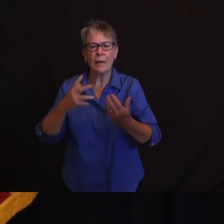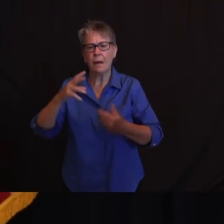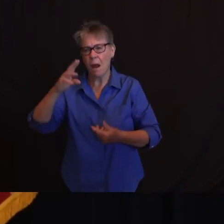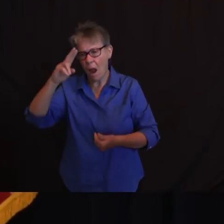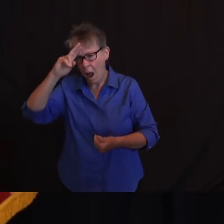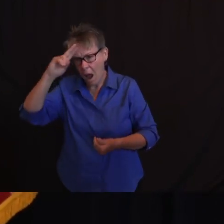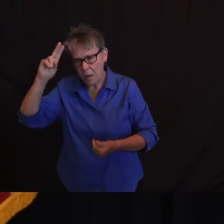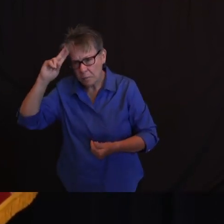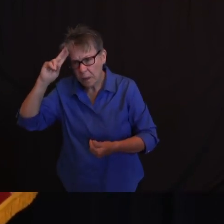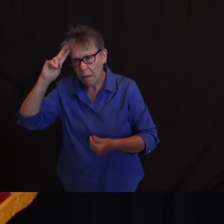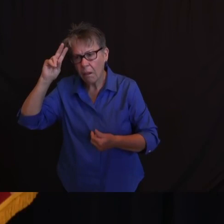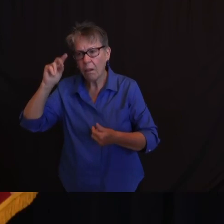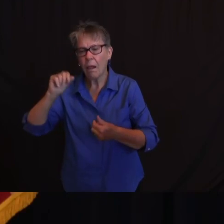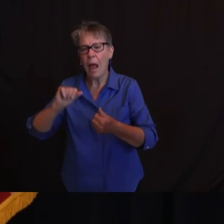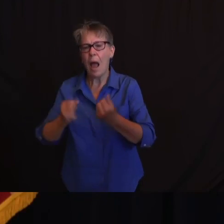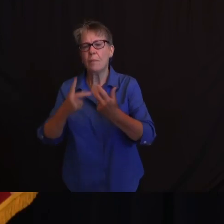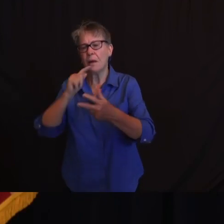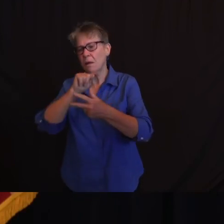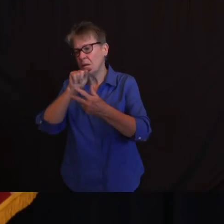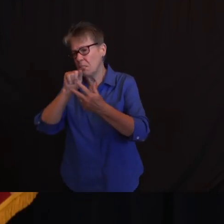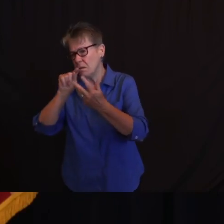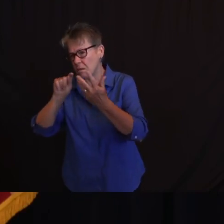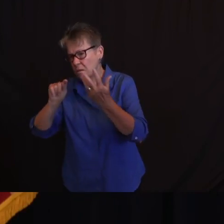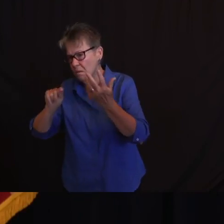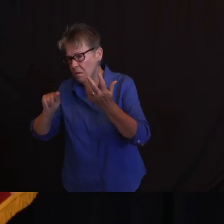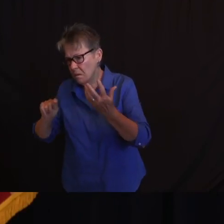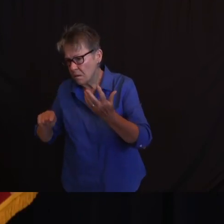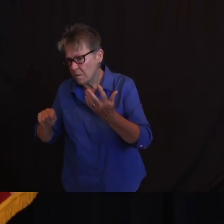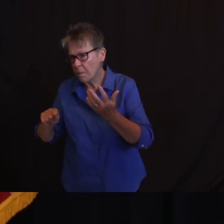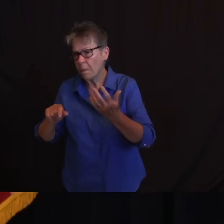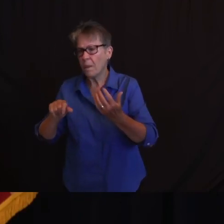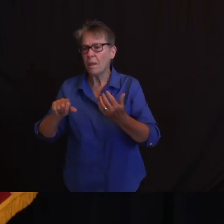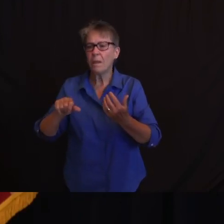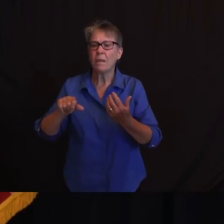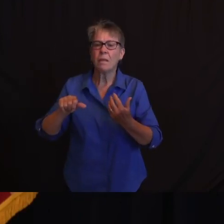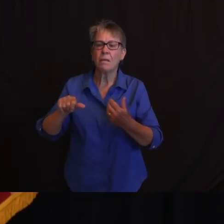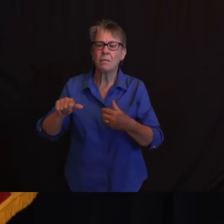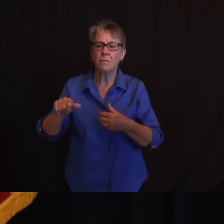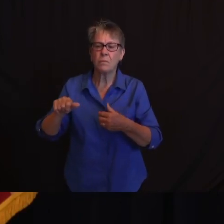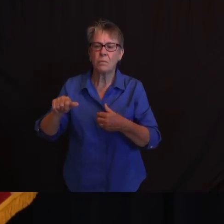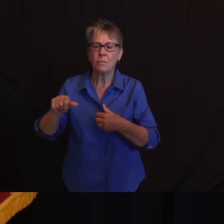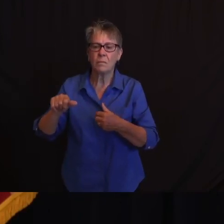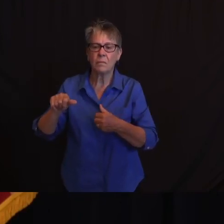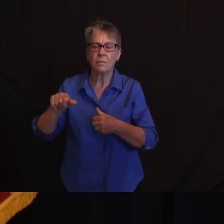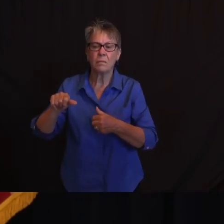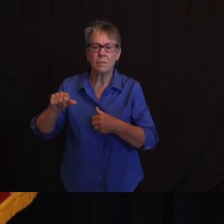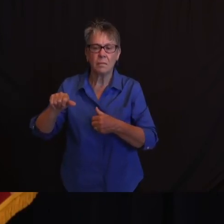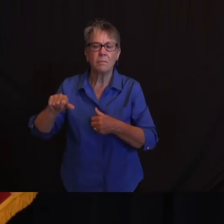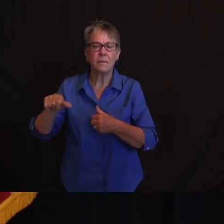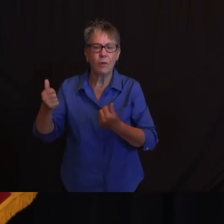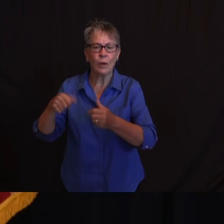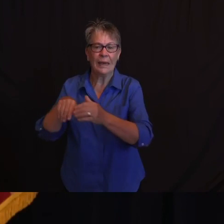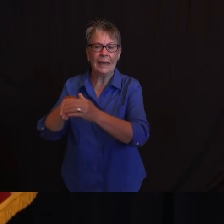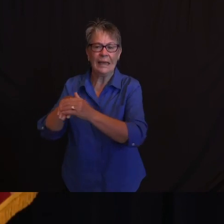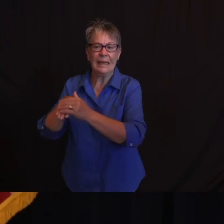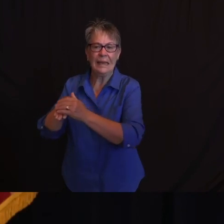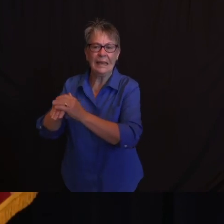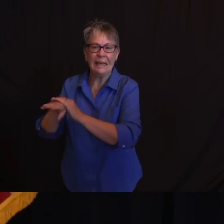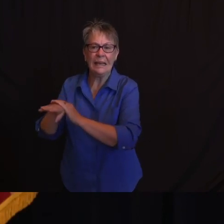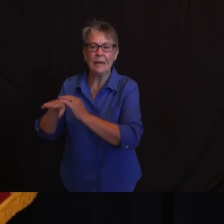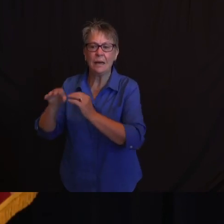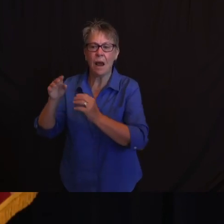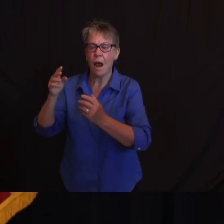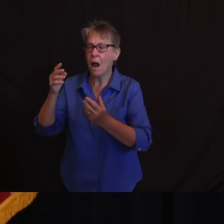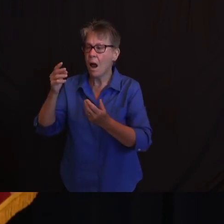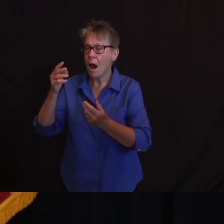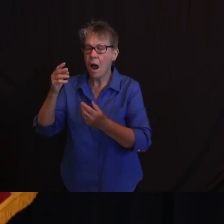we're also looking at some of the things that go into that. So, for example, before you get admitted to a hospital, you tend to visit a hospital, to an emergency department. So we